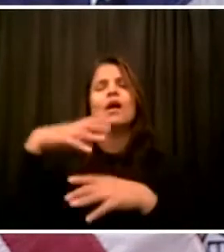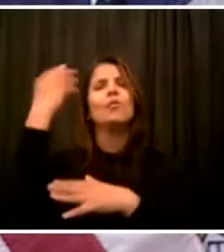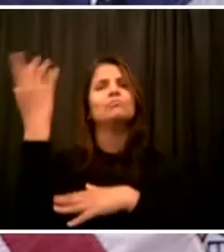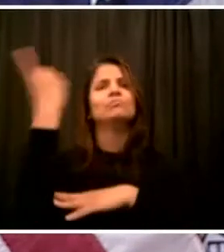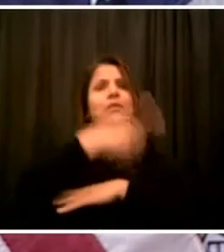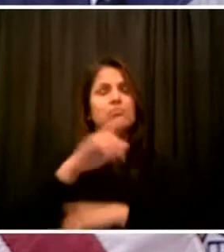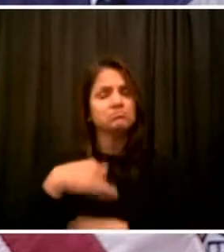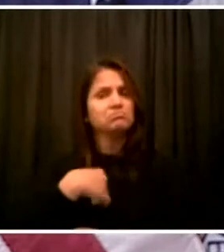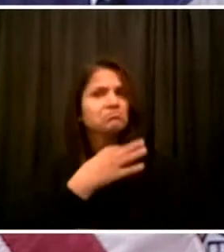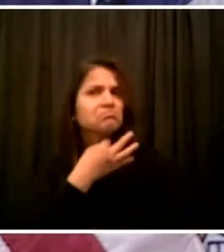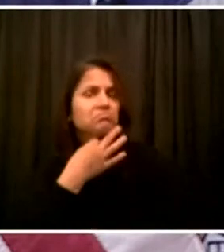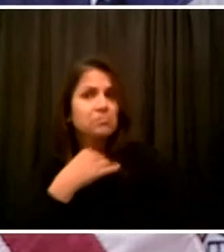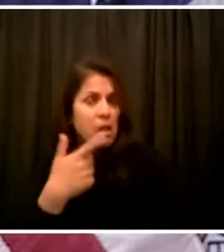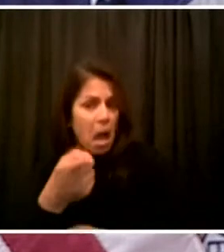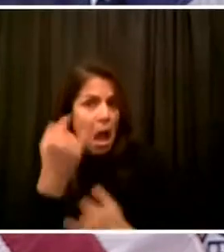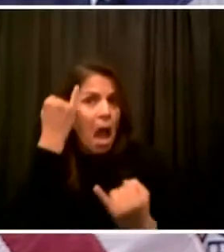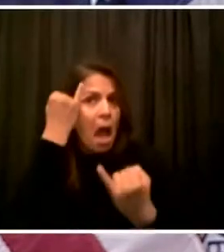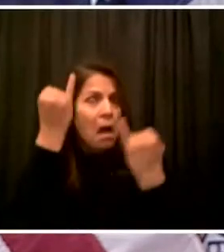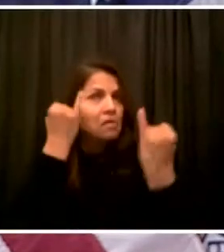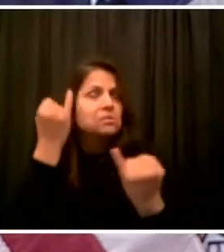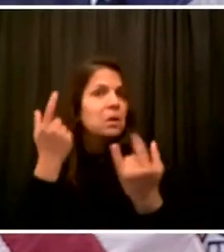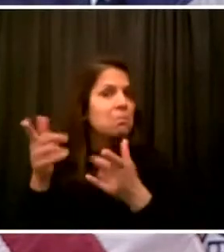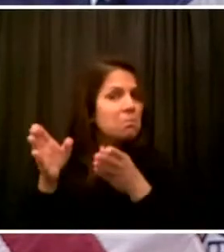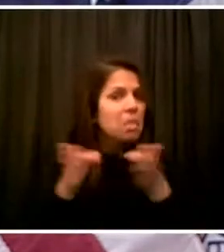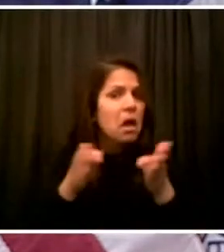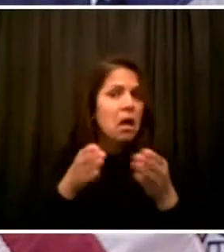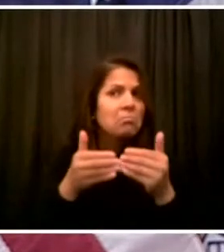Al, it's a really appealing idea.